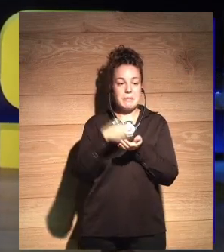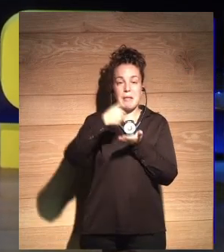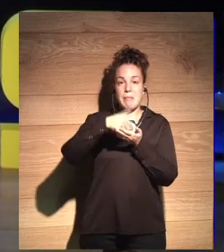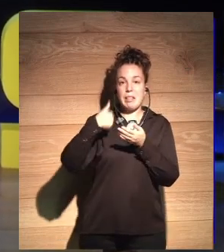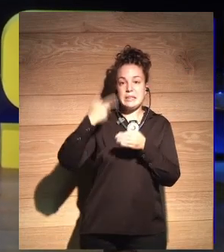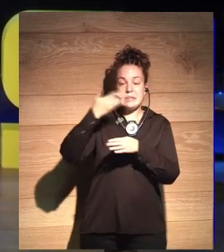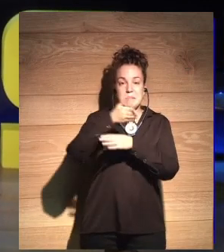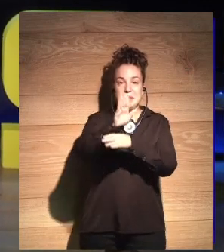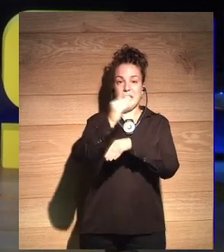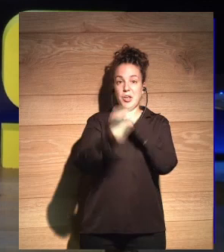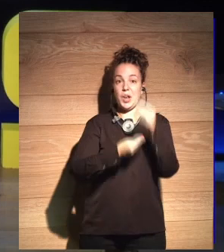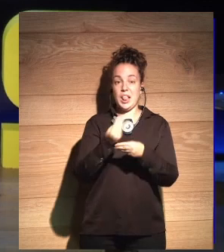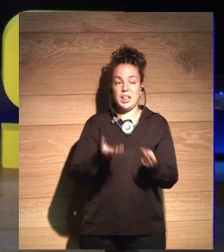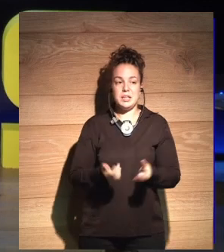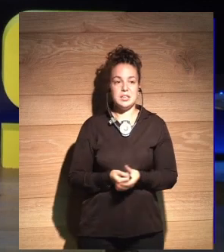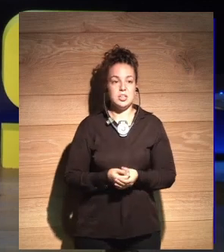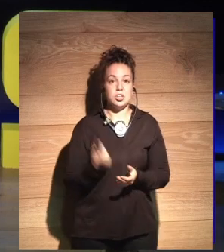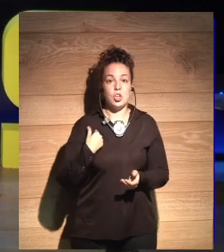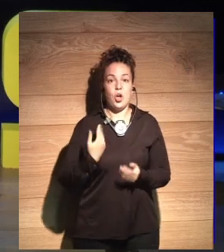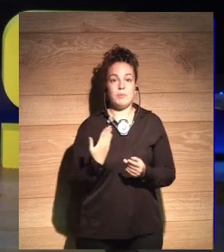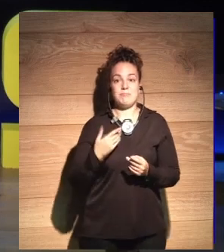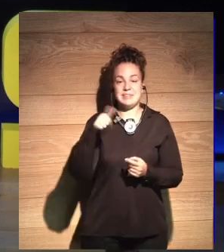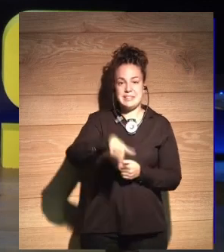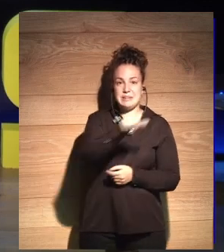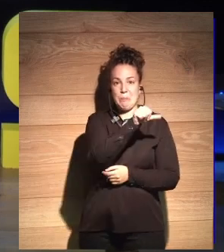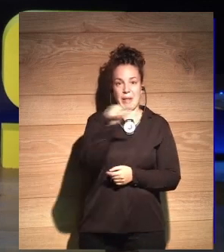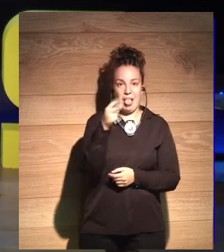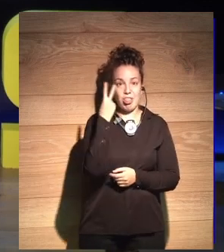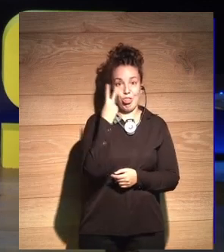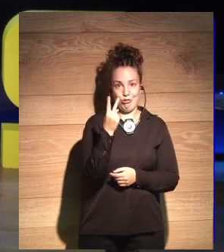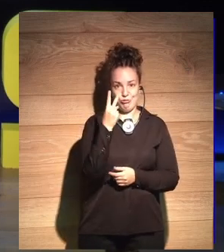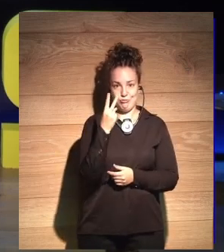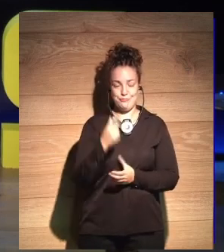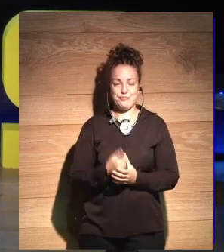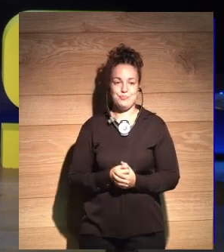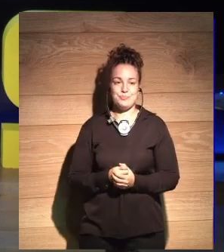I have two this week. I have another one that I've done before called Costume as Character.